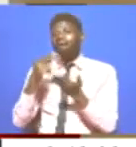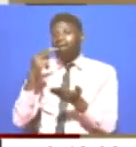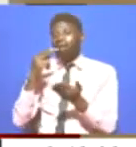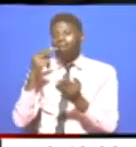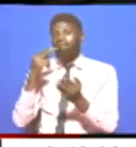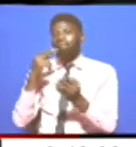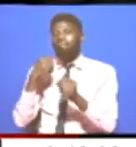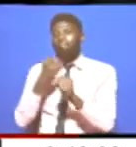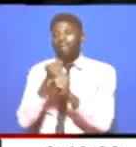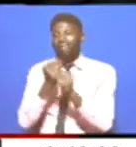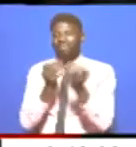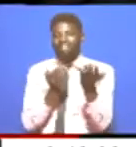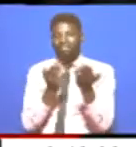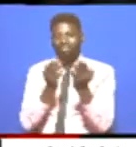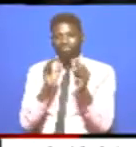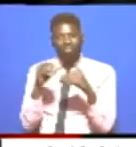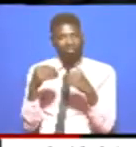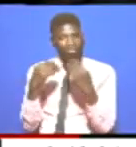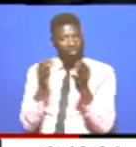public.